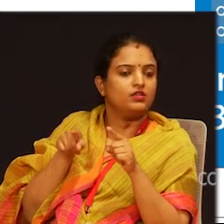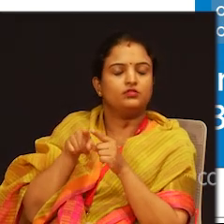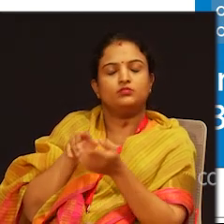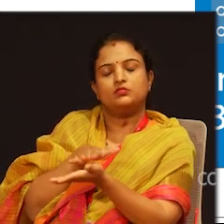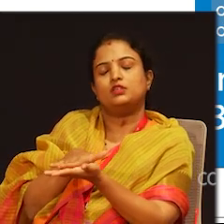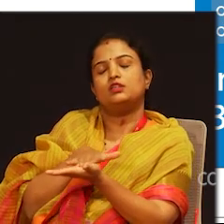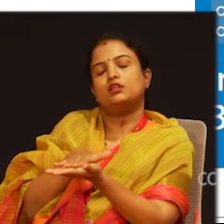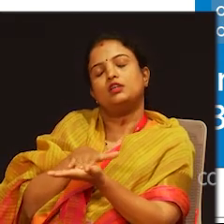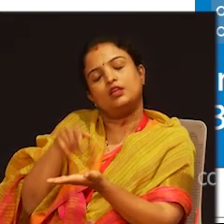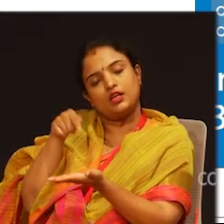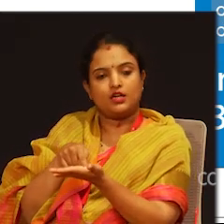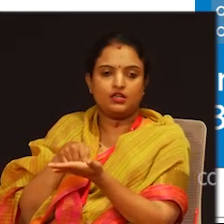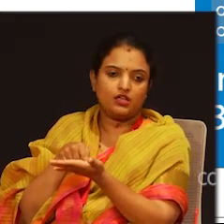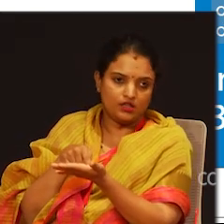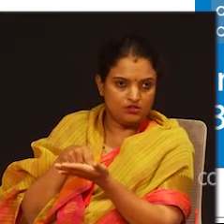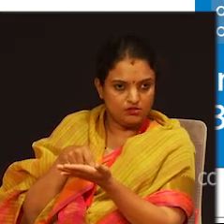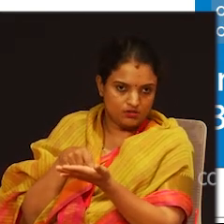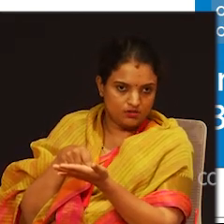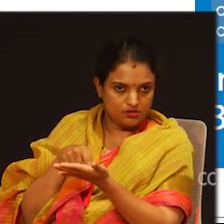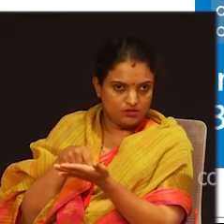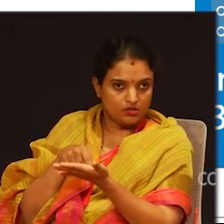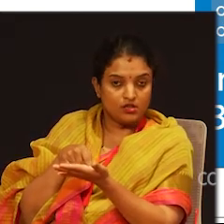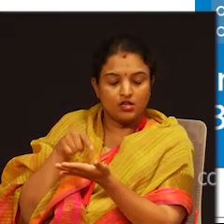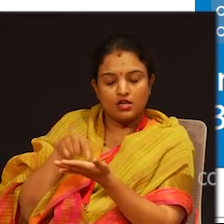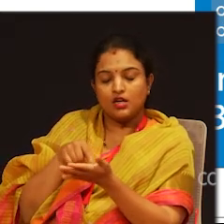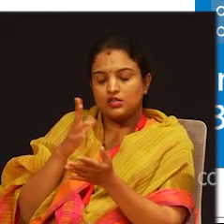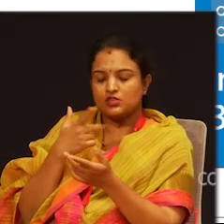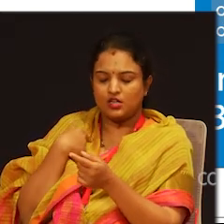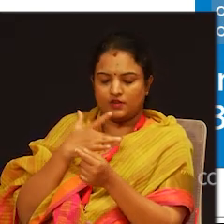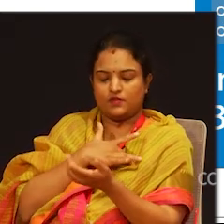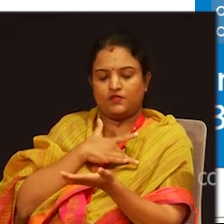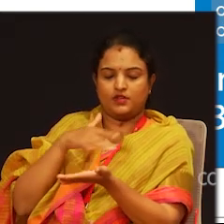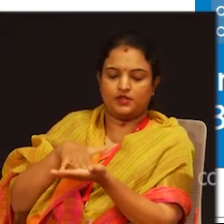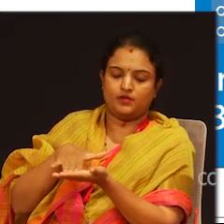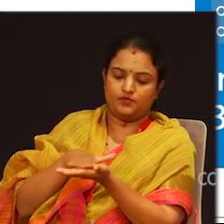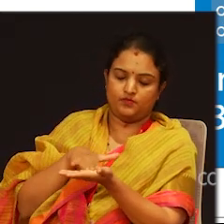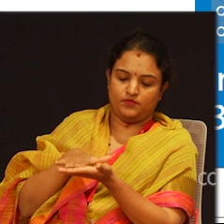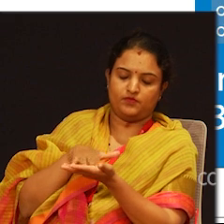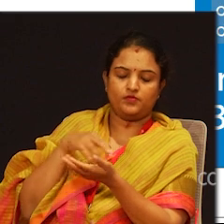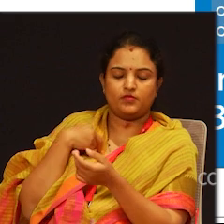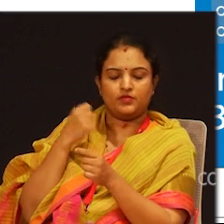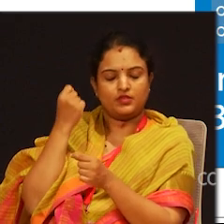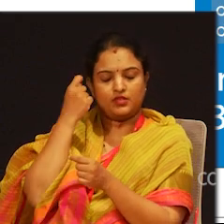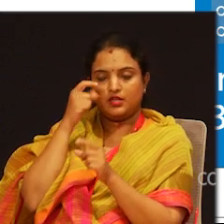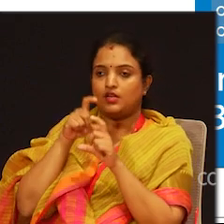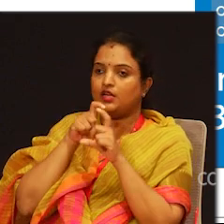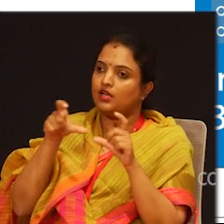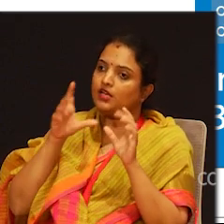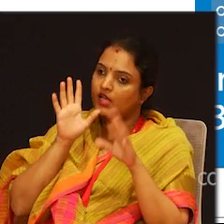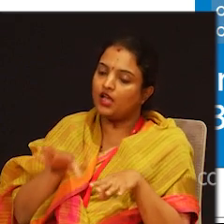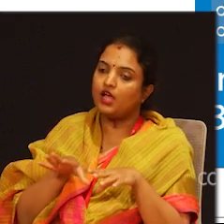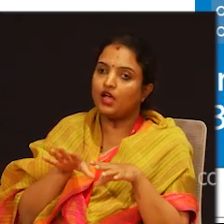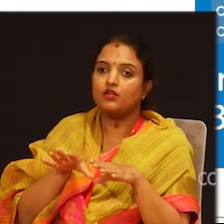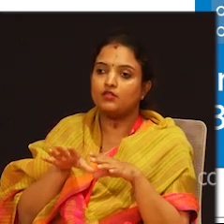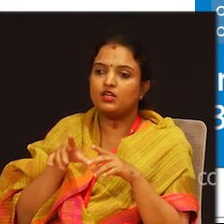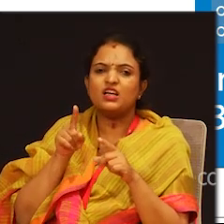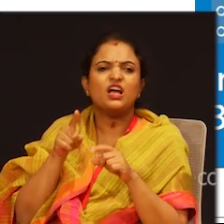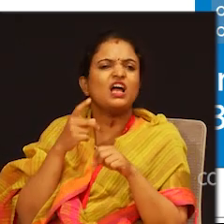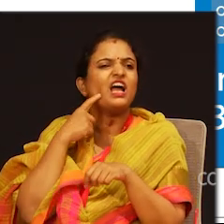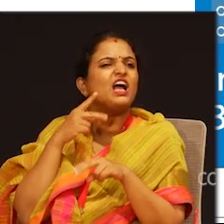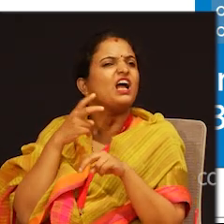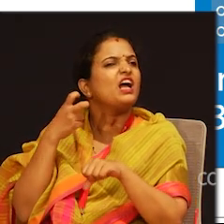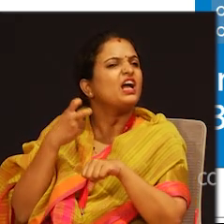tactile. So the visual also became meaningful for everybody. The difficult